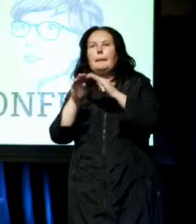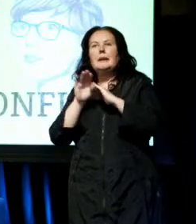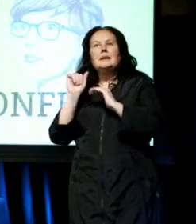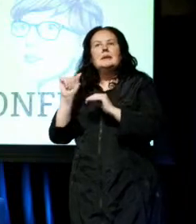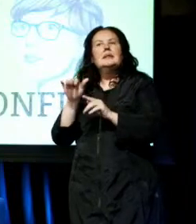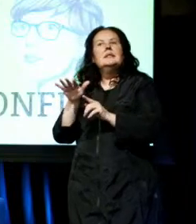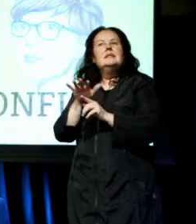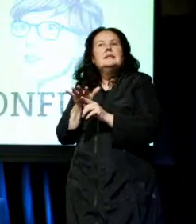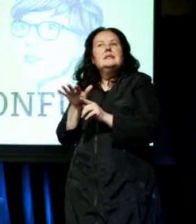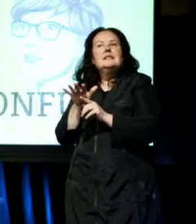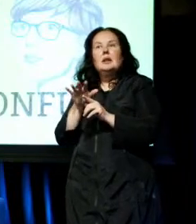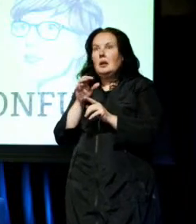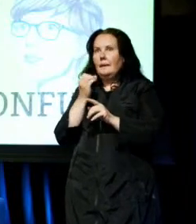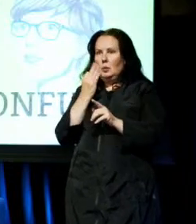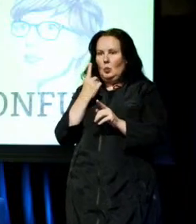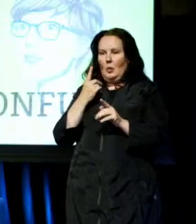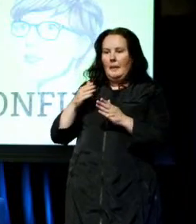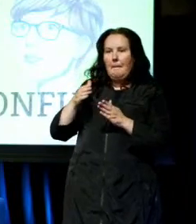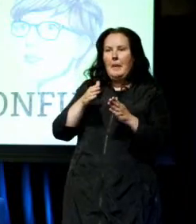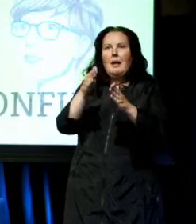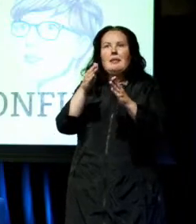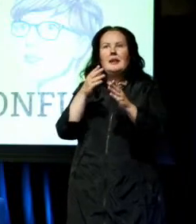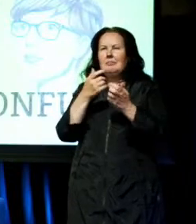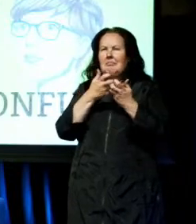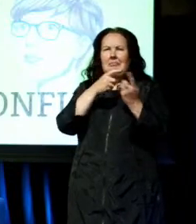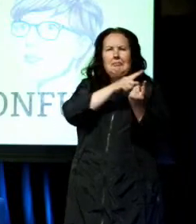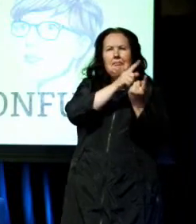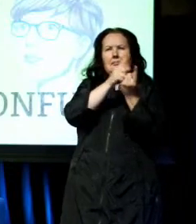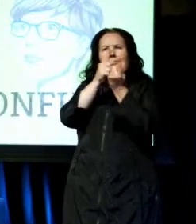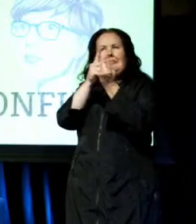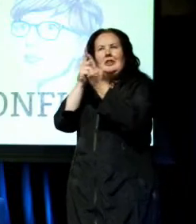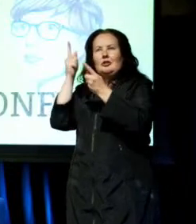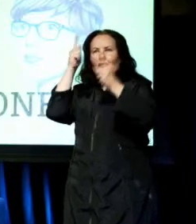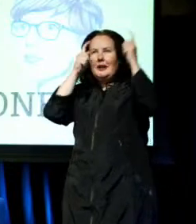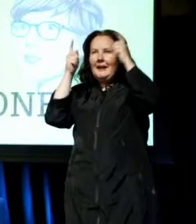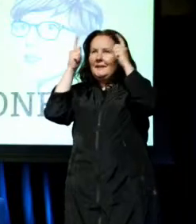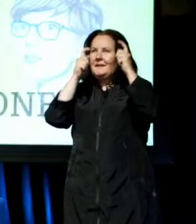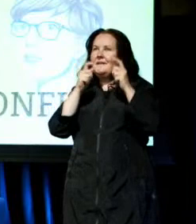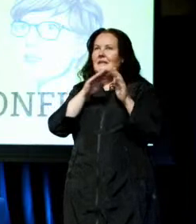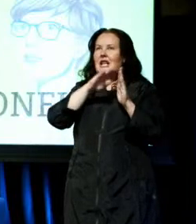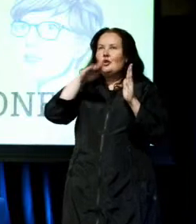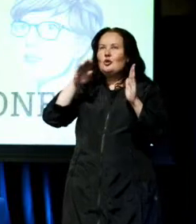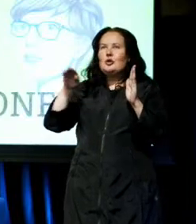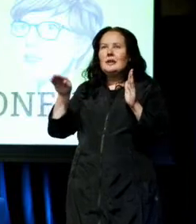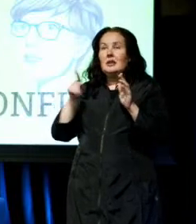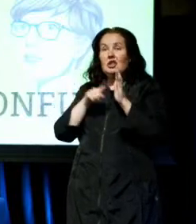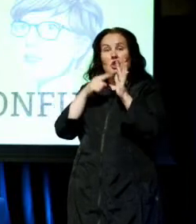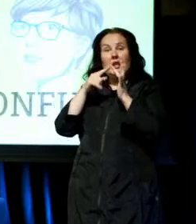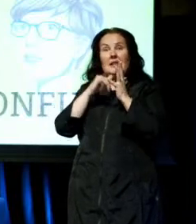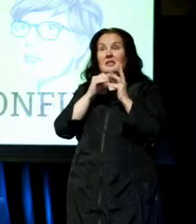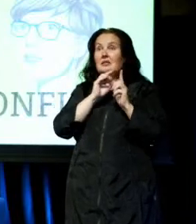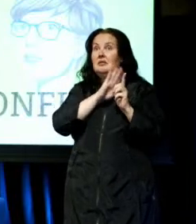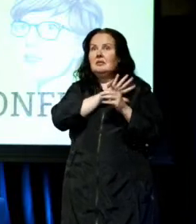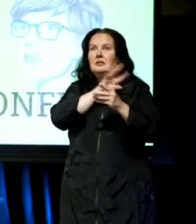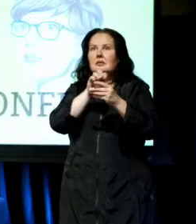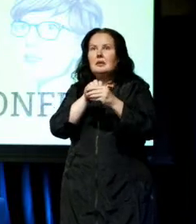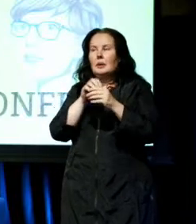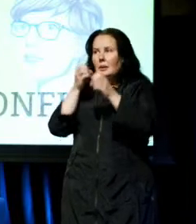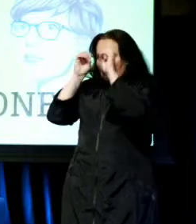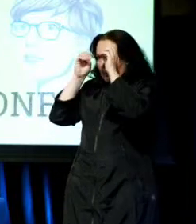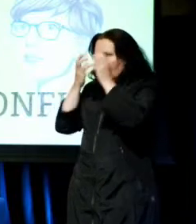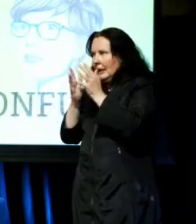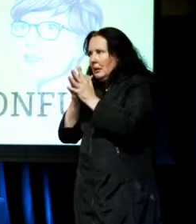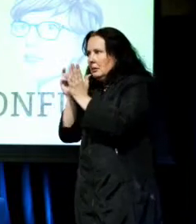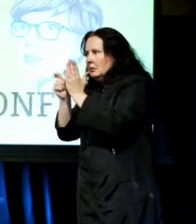industries. And I think it's really interesting that we've got Jess, who's come to it like in your 30s, kind of Googling how to write a script. And